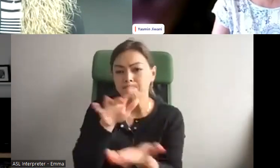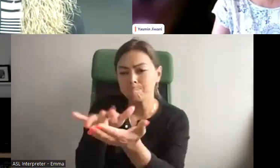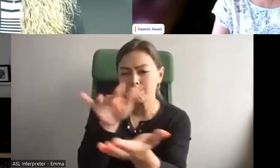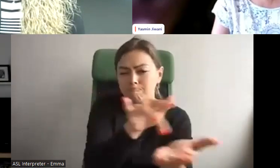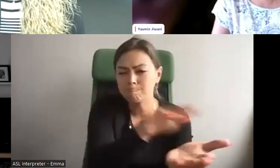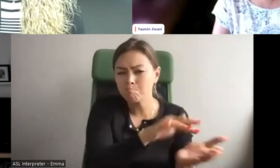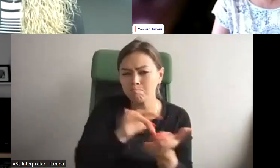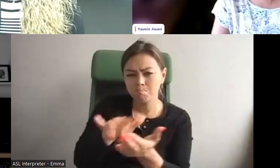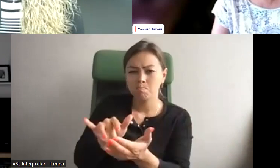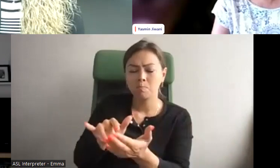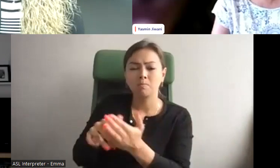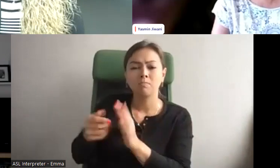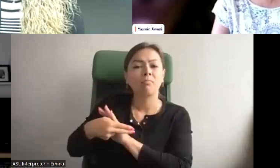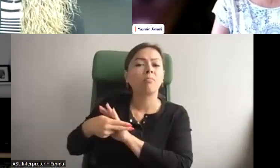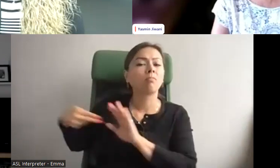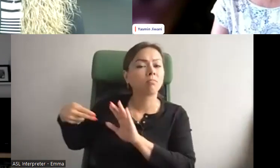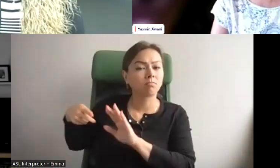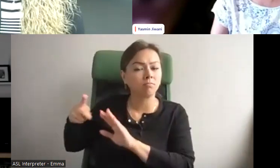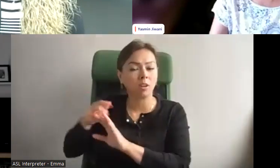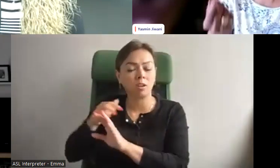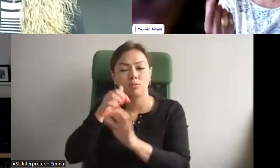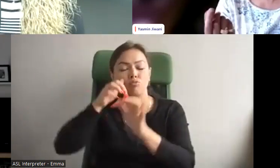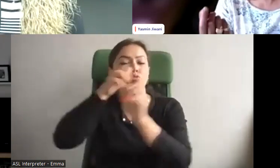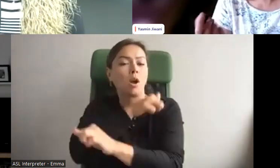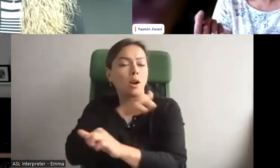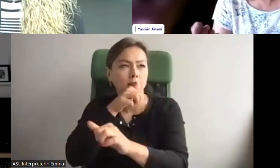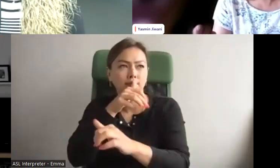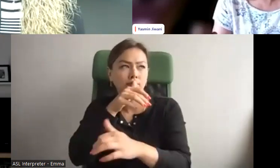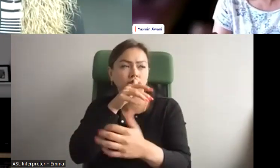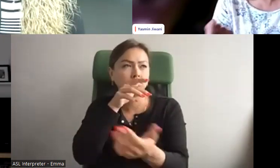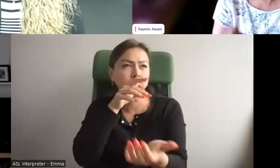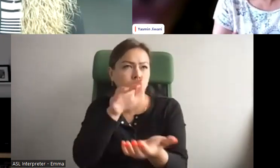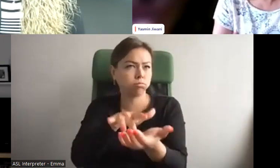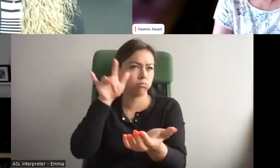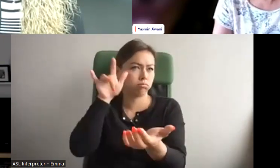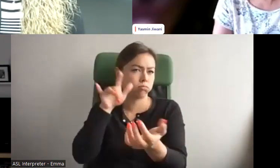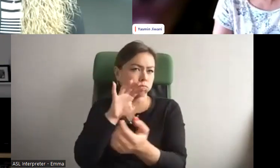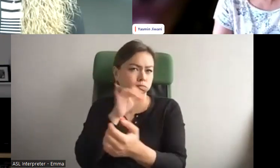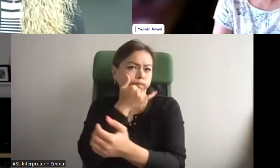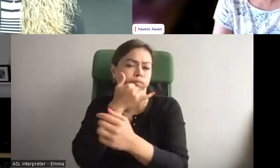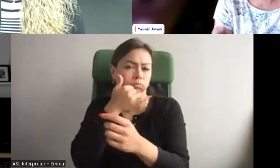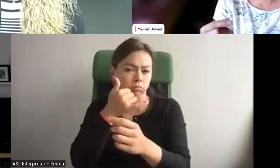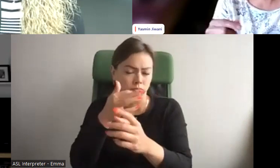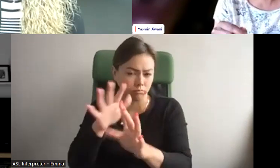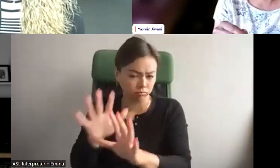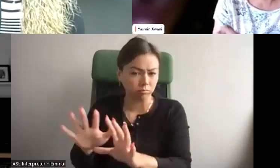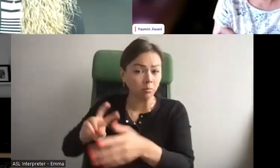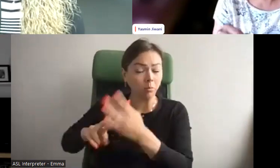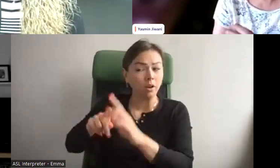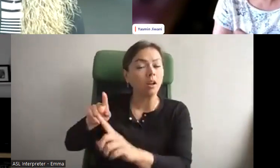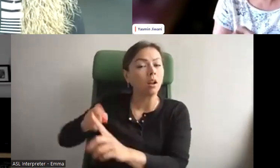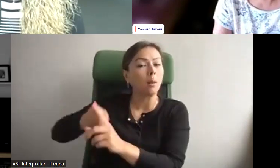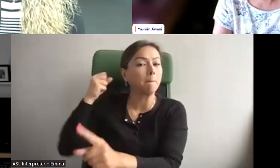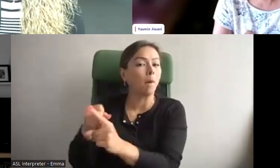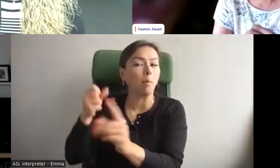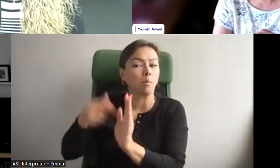perpetrator, or the person who engaged in that. Now, this is only one instance, and it's presented as one instance, rather than putting it into the